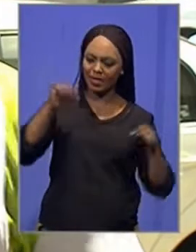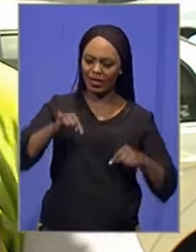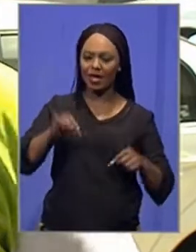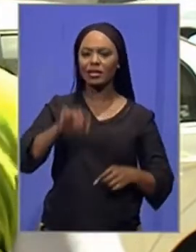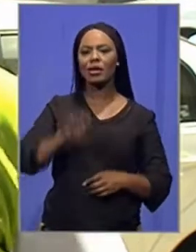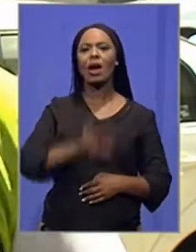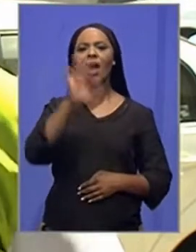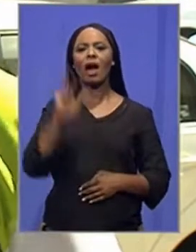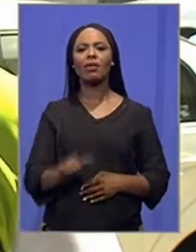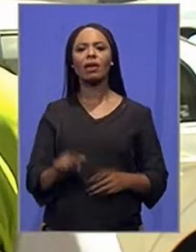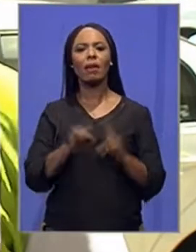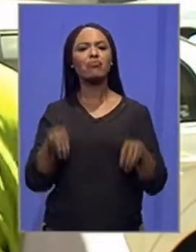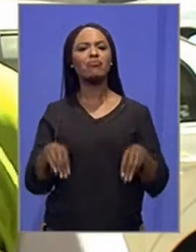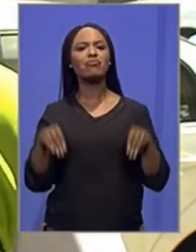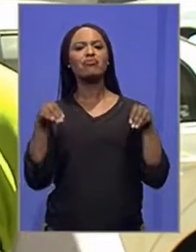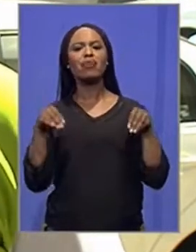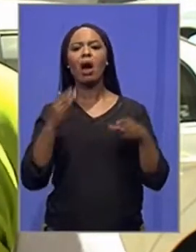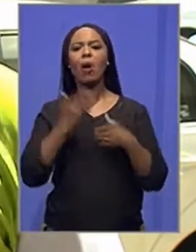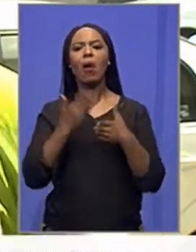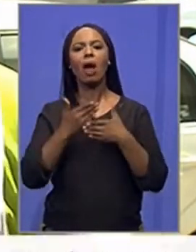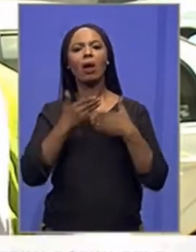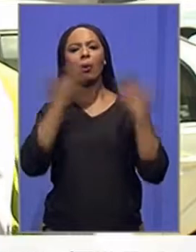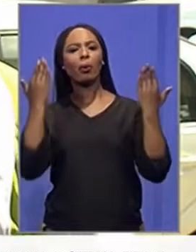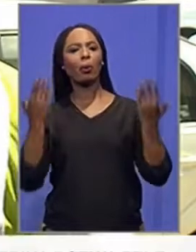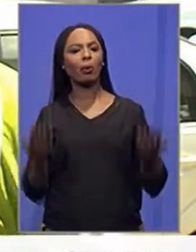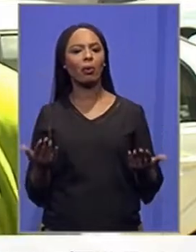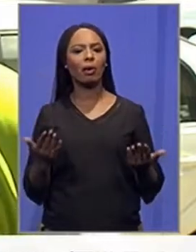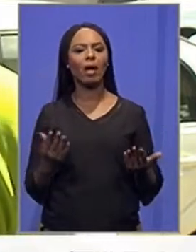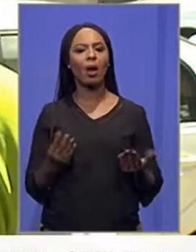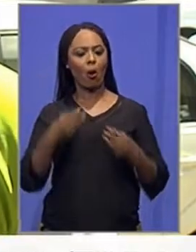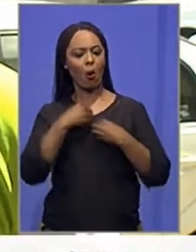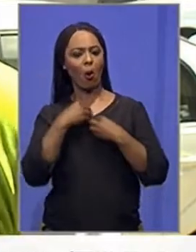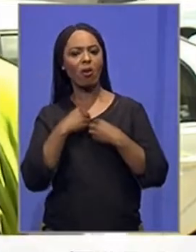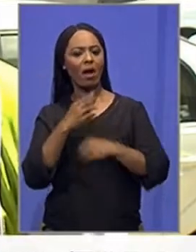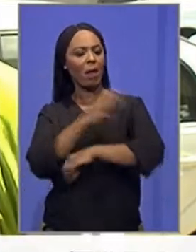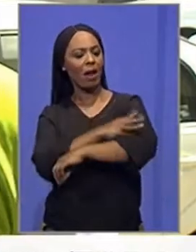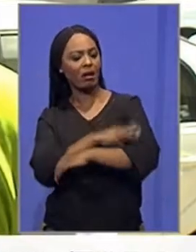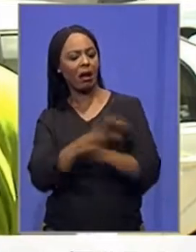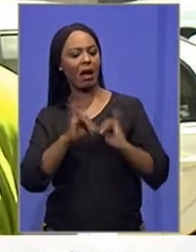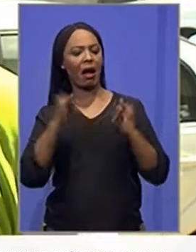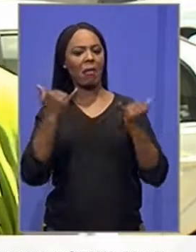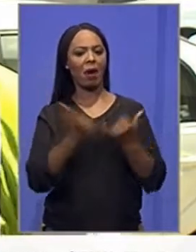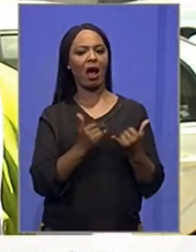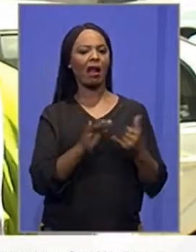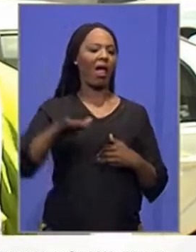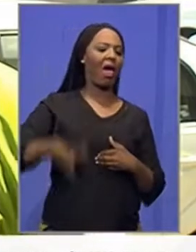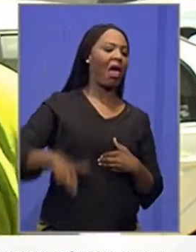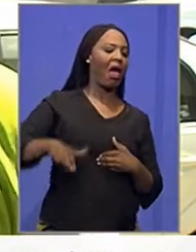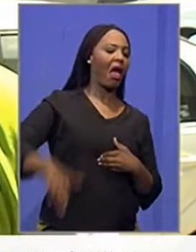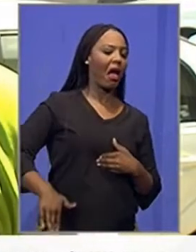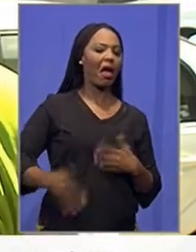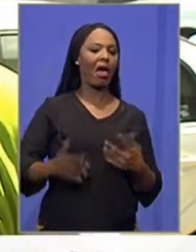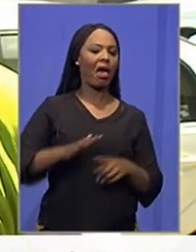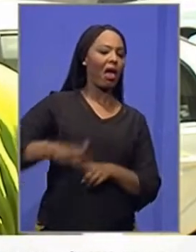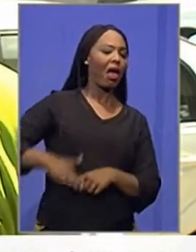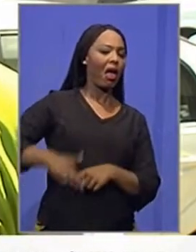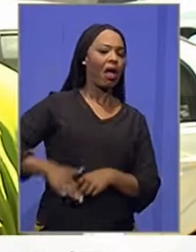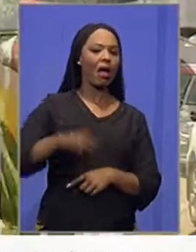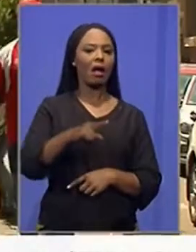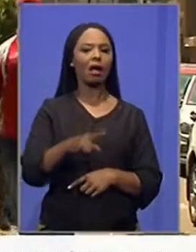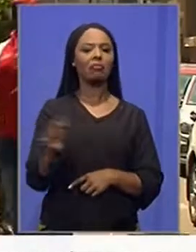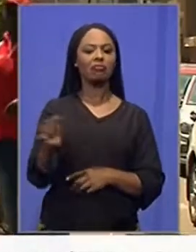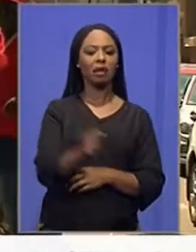are at home unemployed. The employers are the ones and the bargaining council creating this problem because they don't want to comply with the